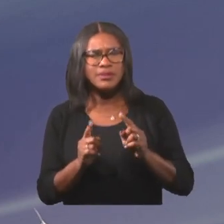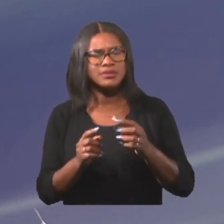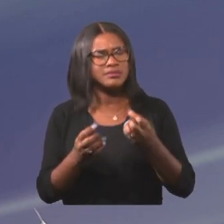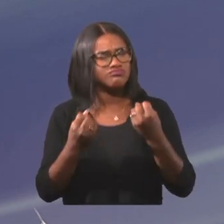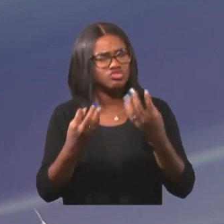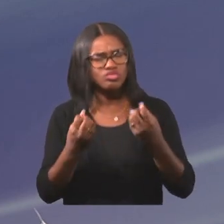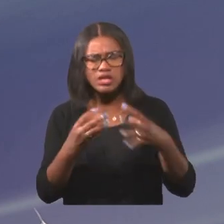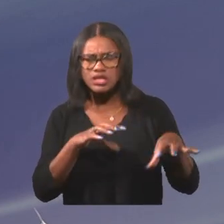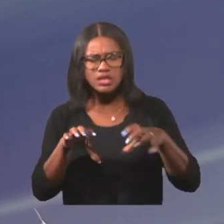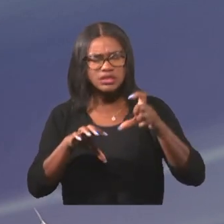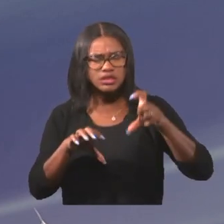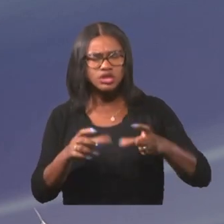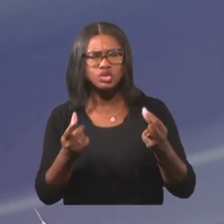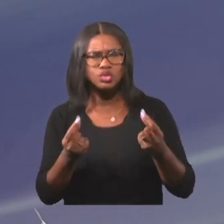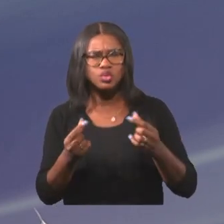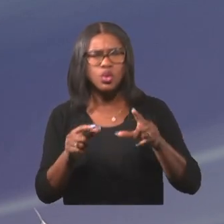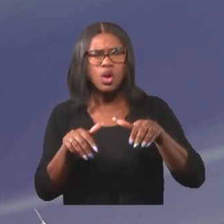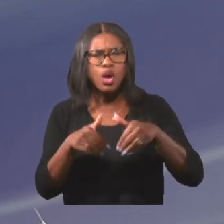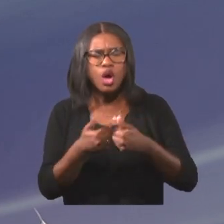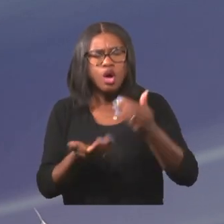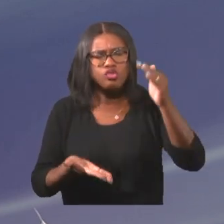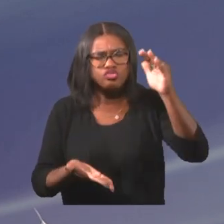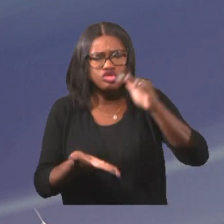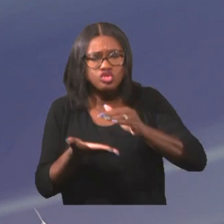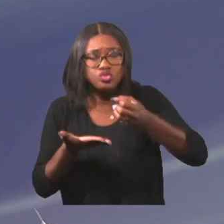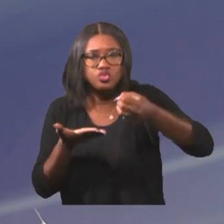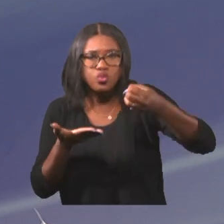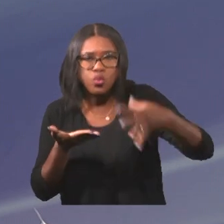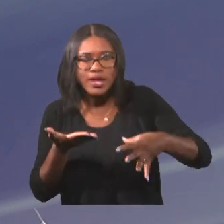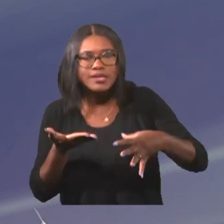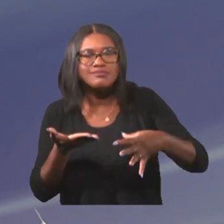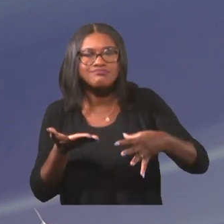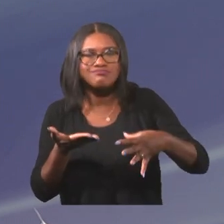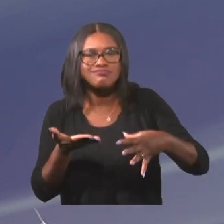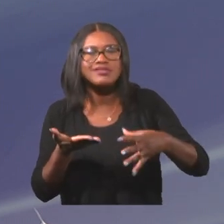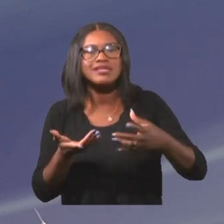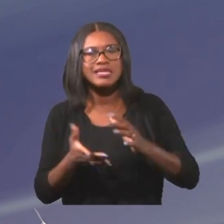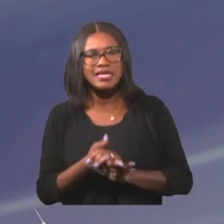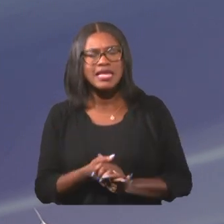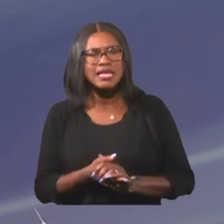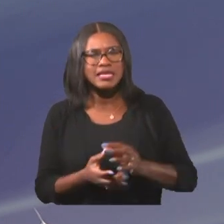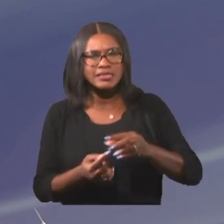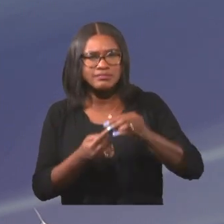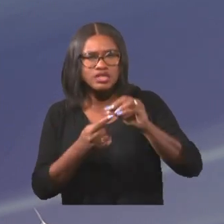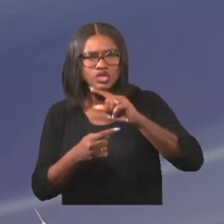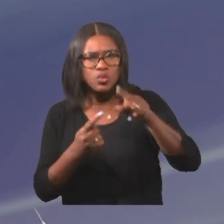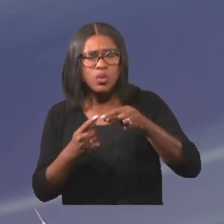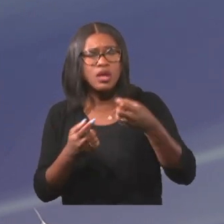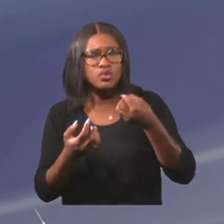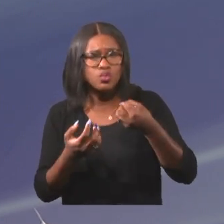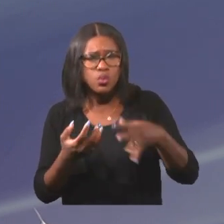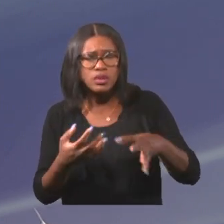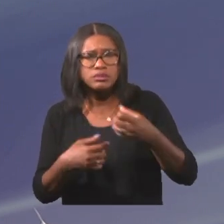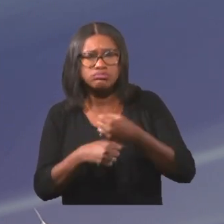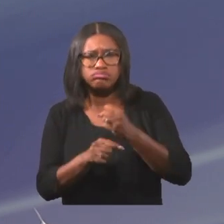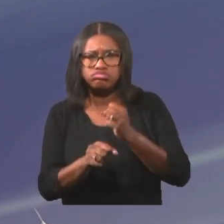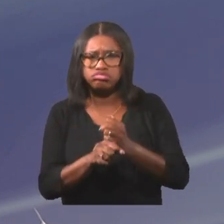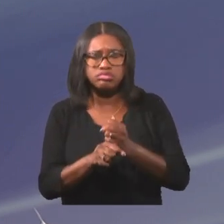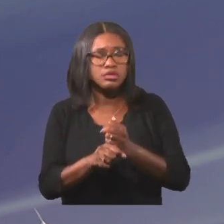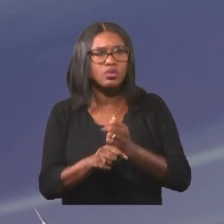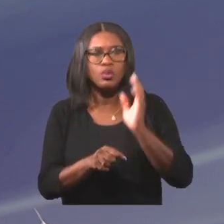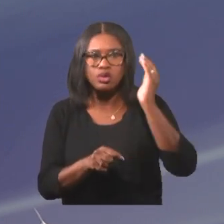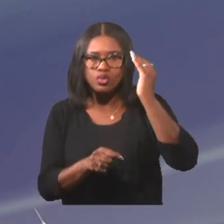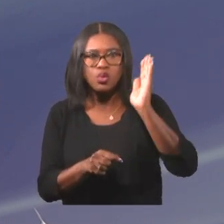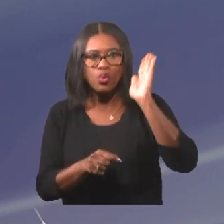need to take. Reducing waste is another one of those steps, especially in circumstances where waste production is